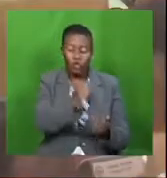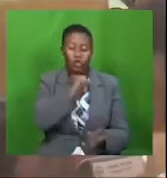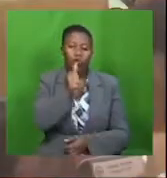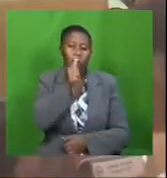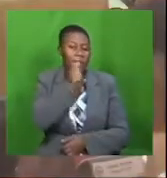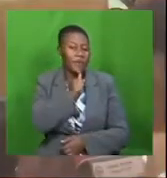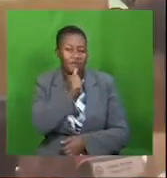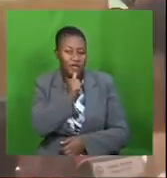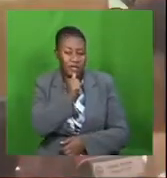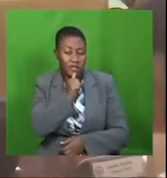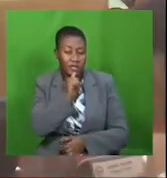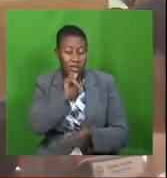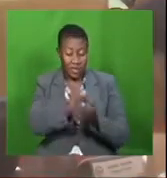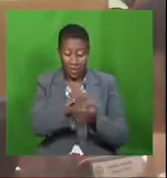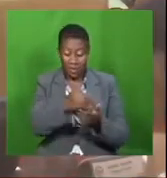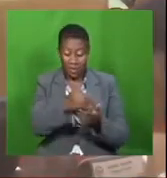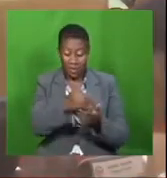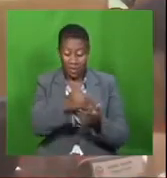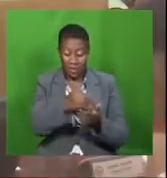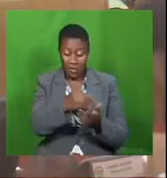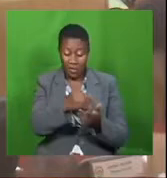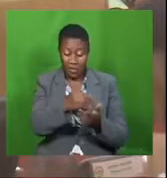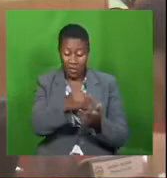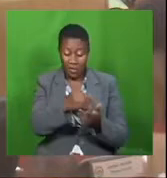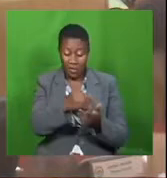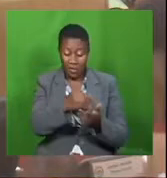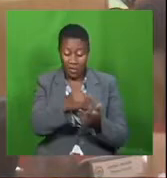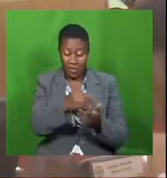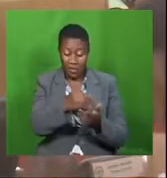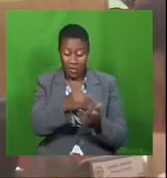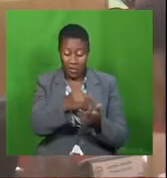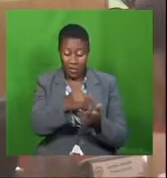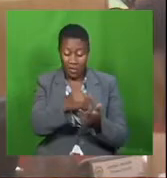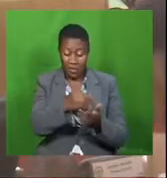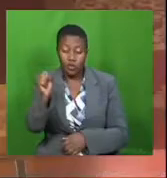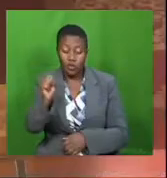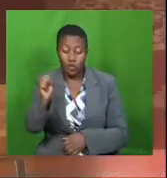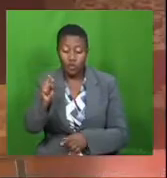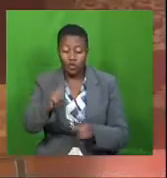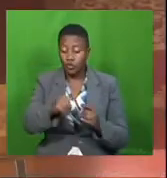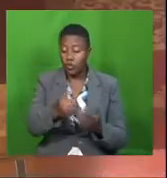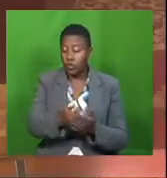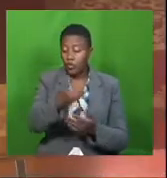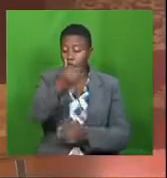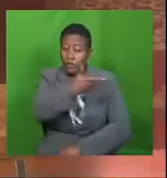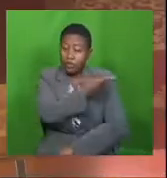se di ye we. It se uti mu se kululu bi passion kese.